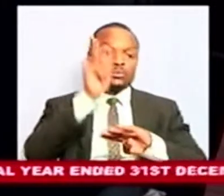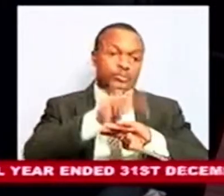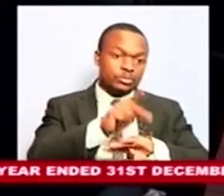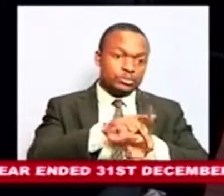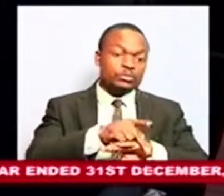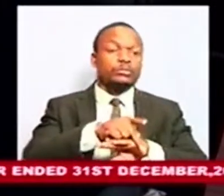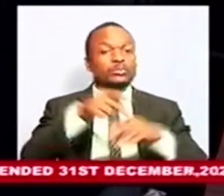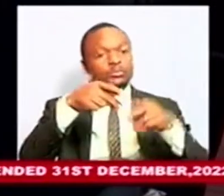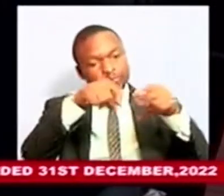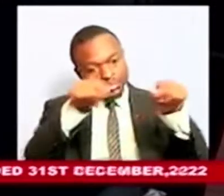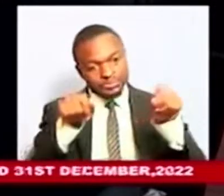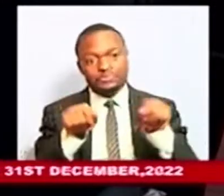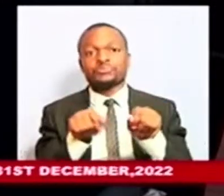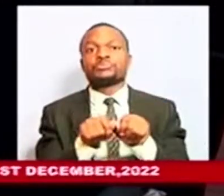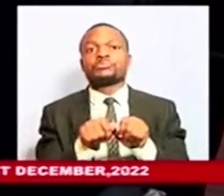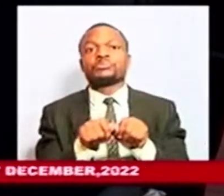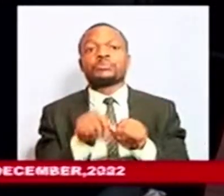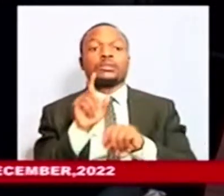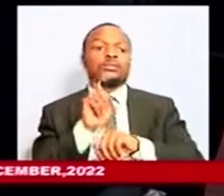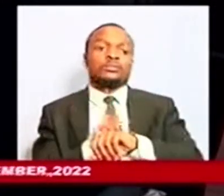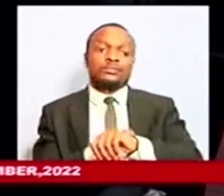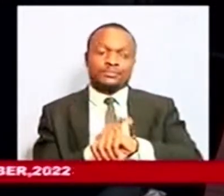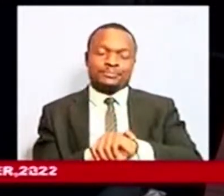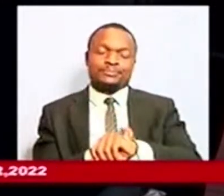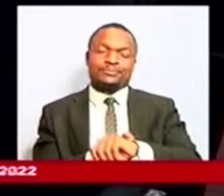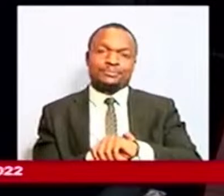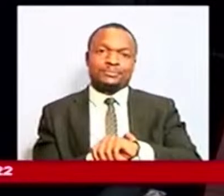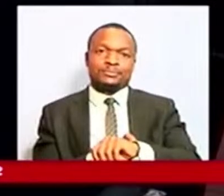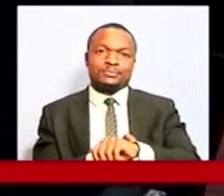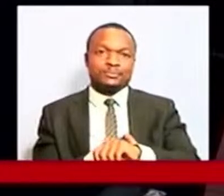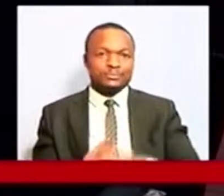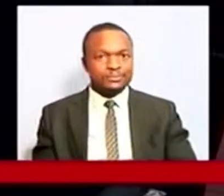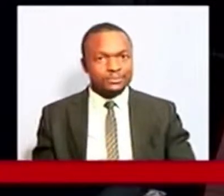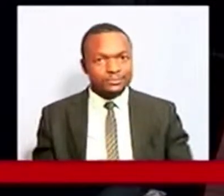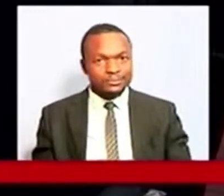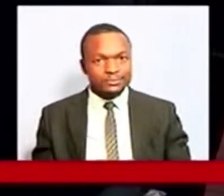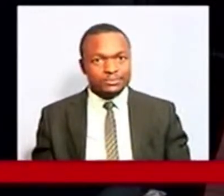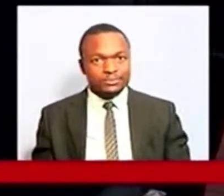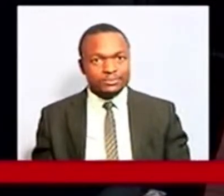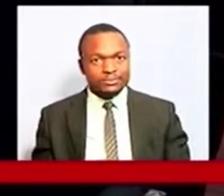the location, the duration, and the